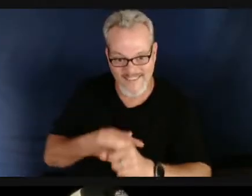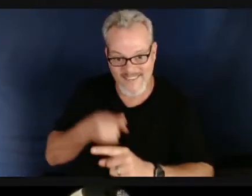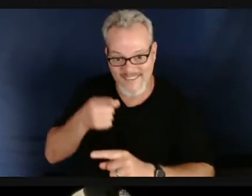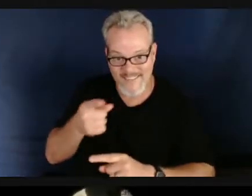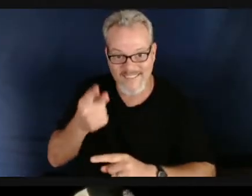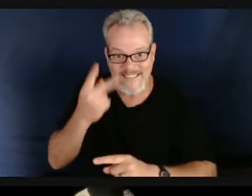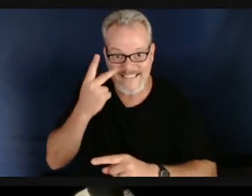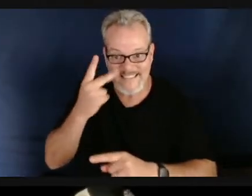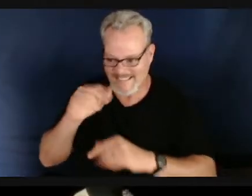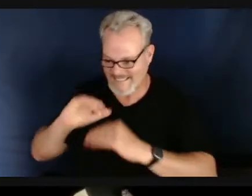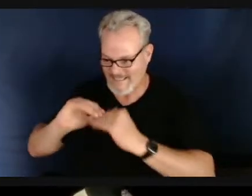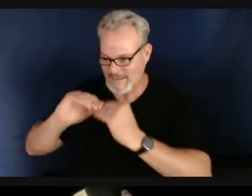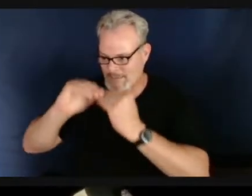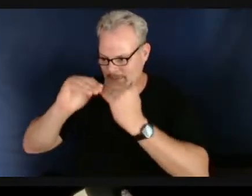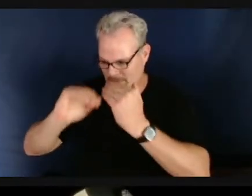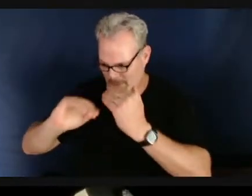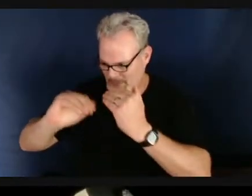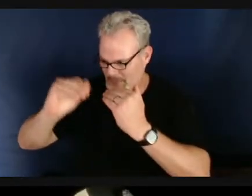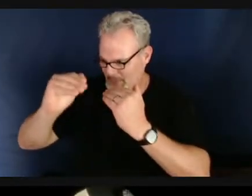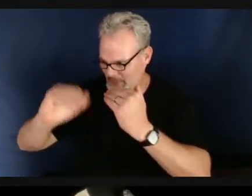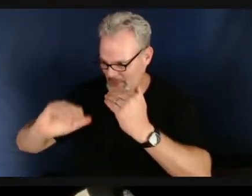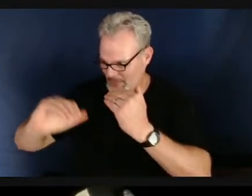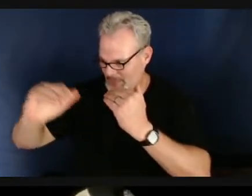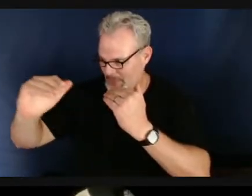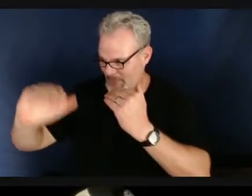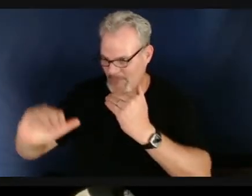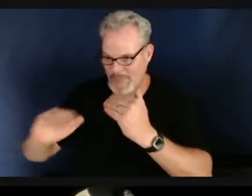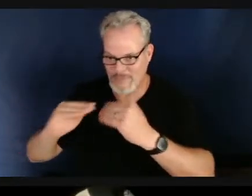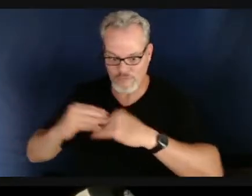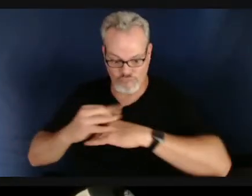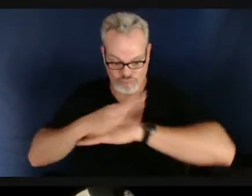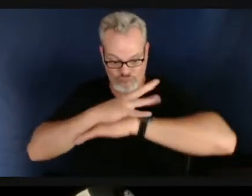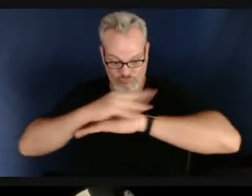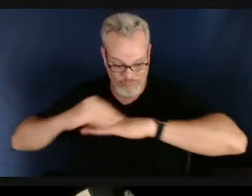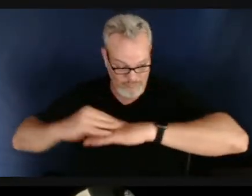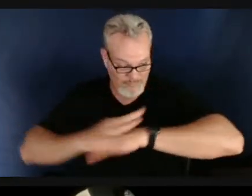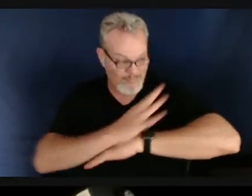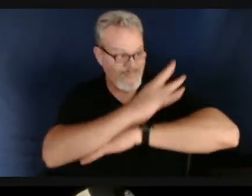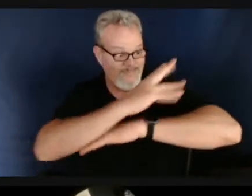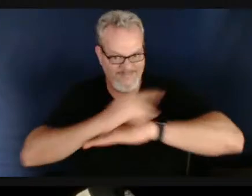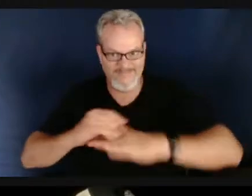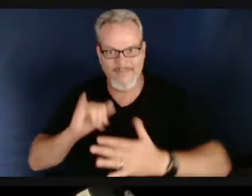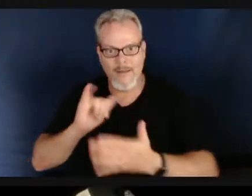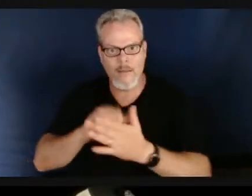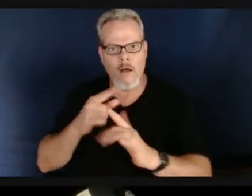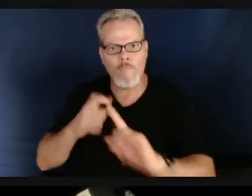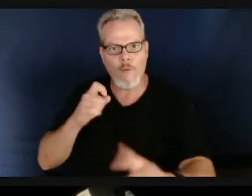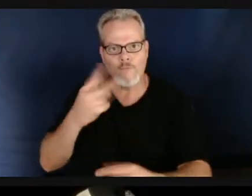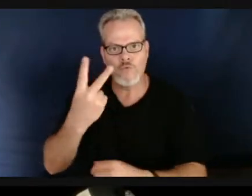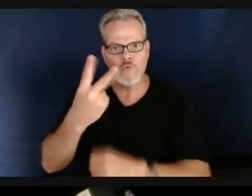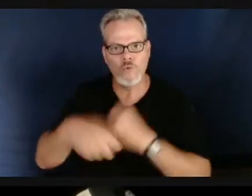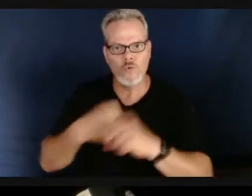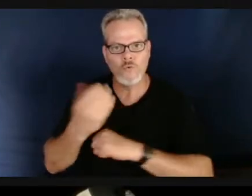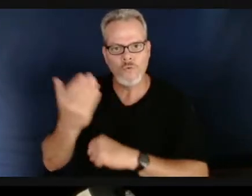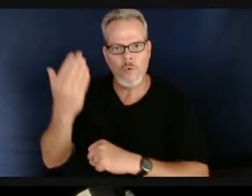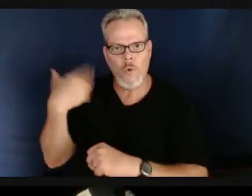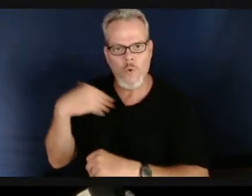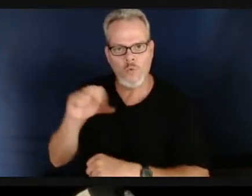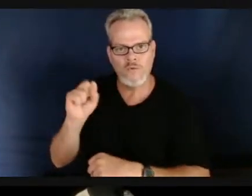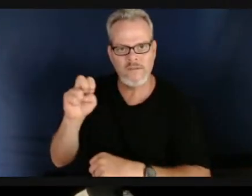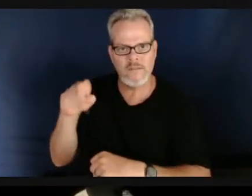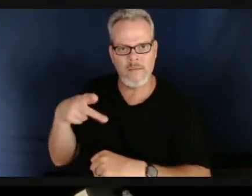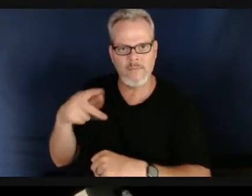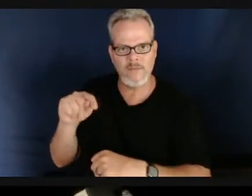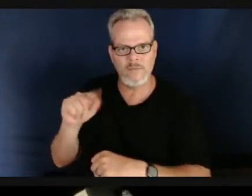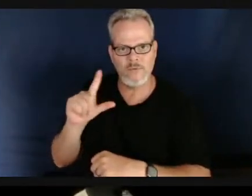spots, and those are largely the September 2023 eruption sites. So this is really interesting to look at